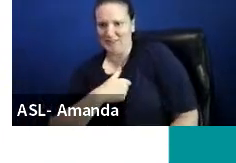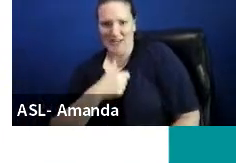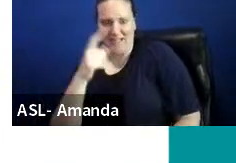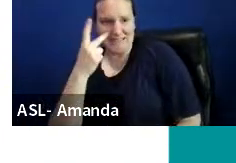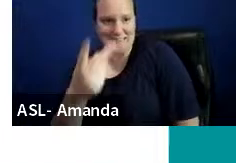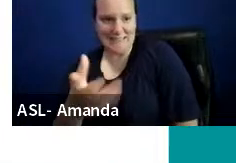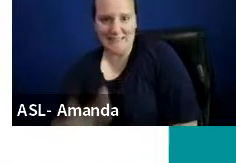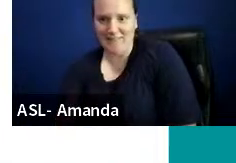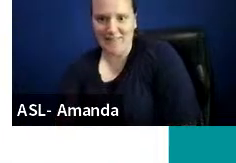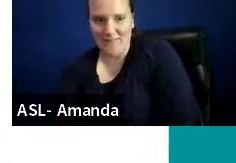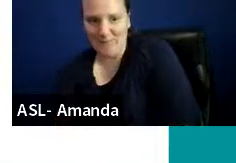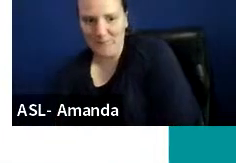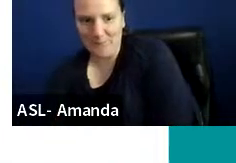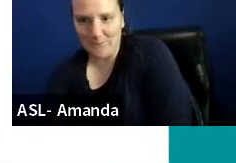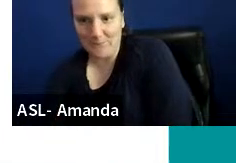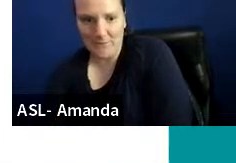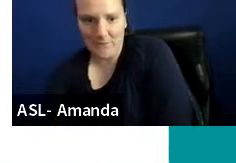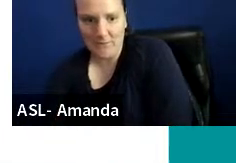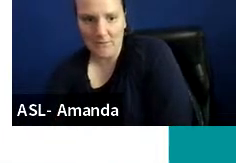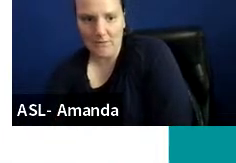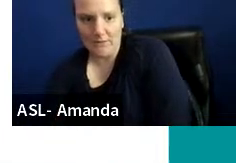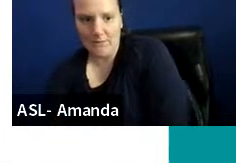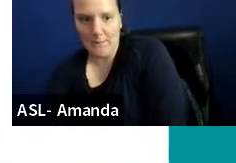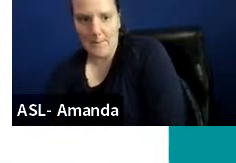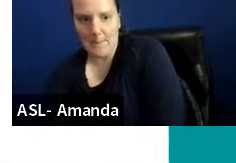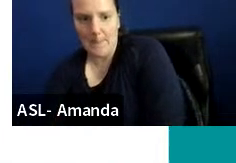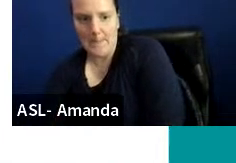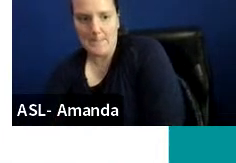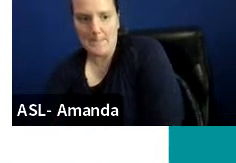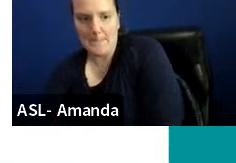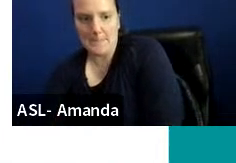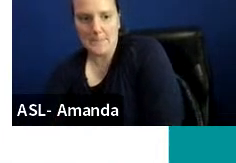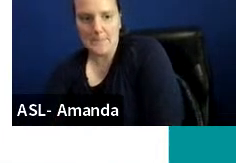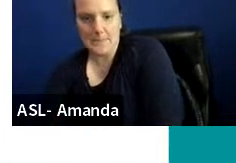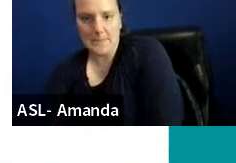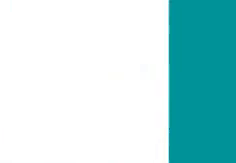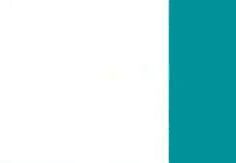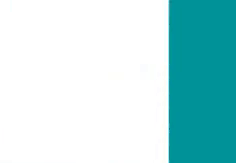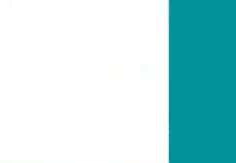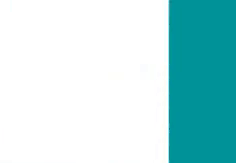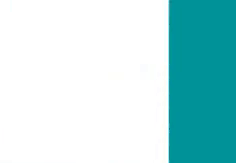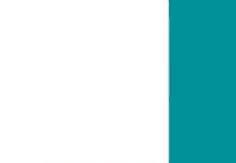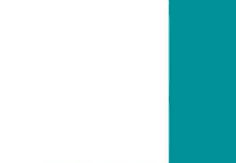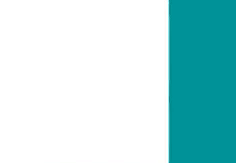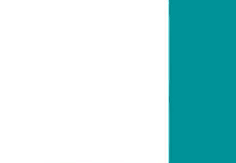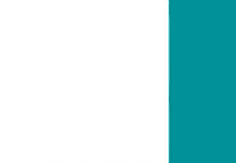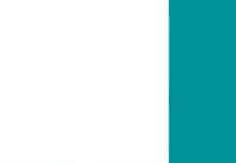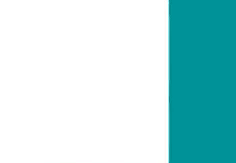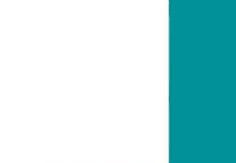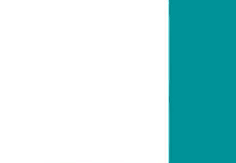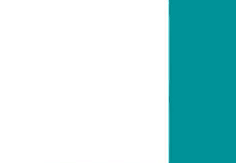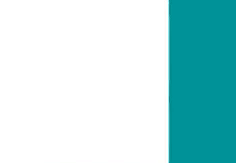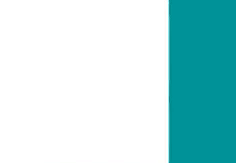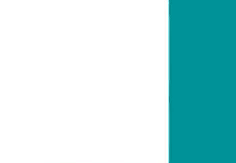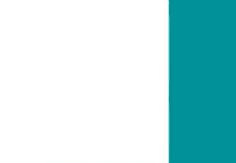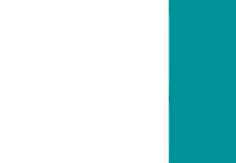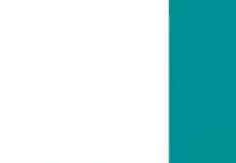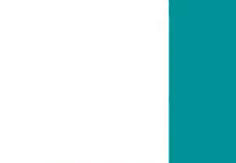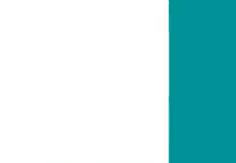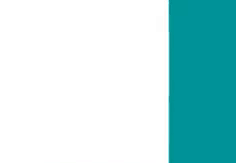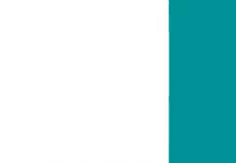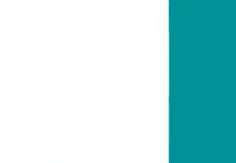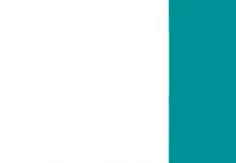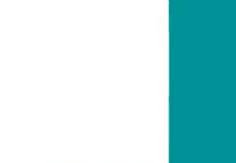collecting information on what their interest lies and making sure that we're communicating about where their interests